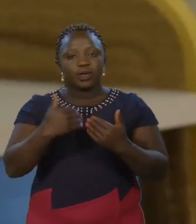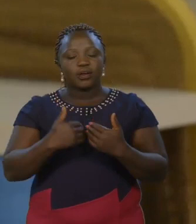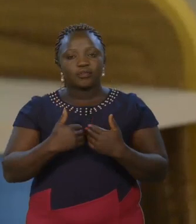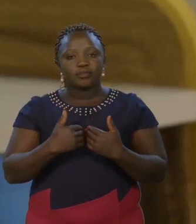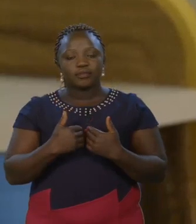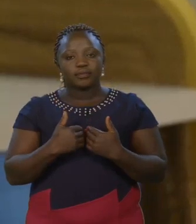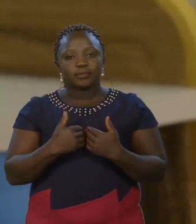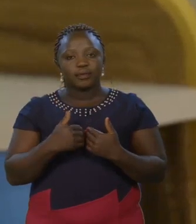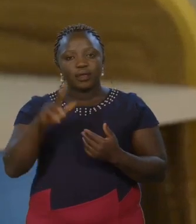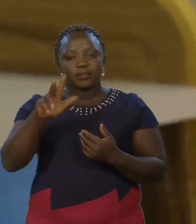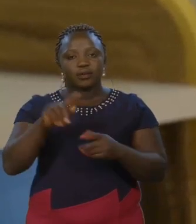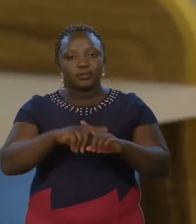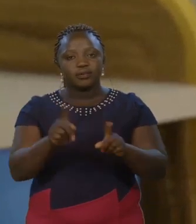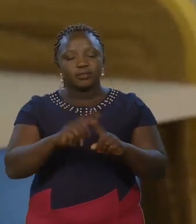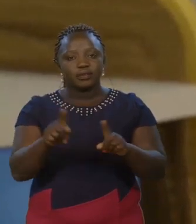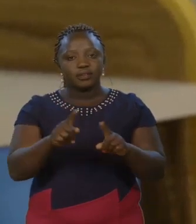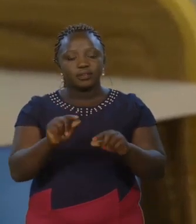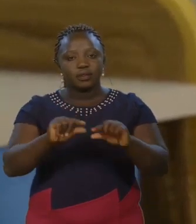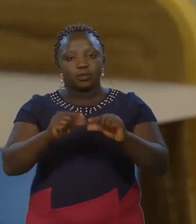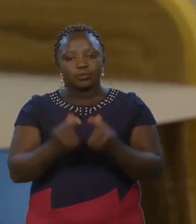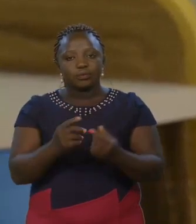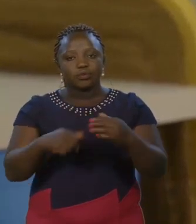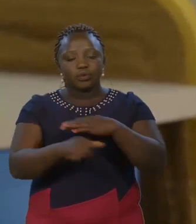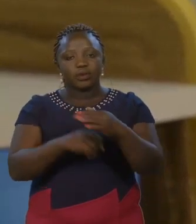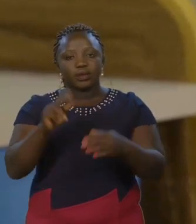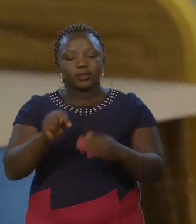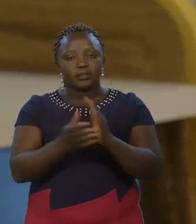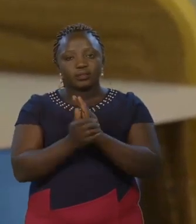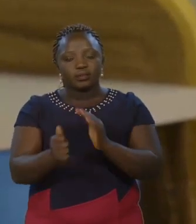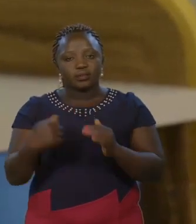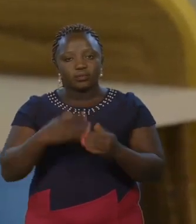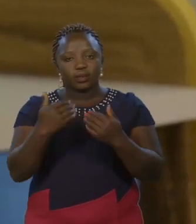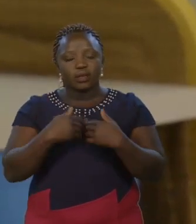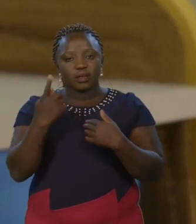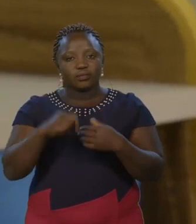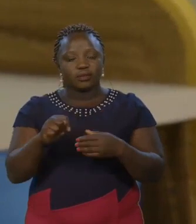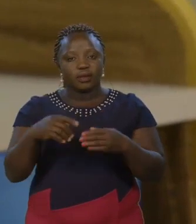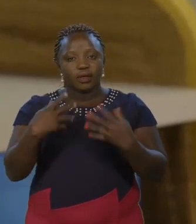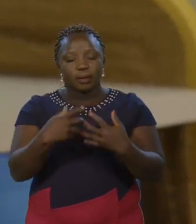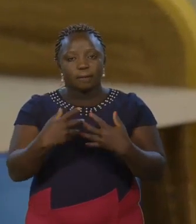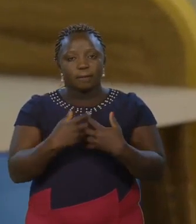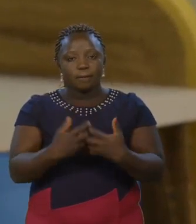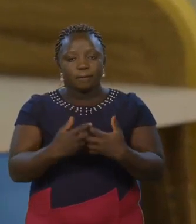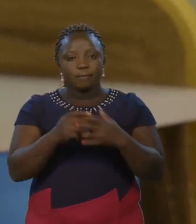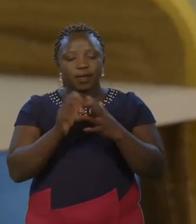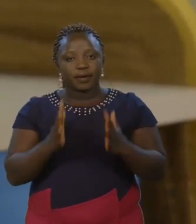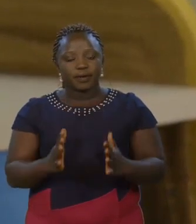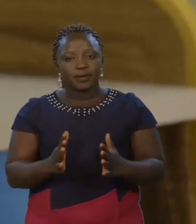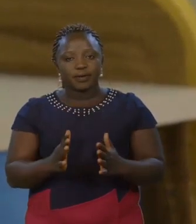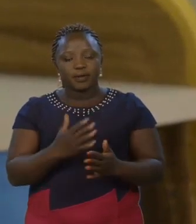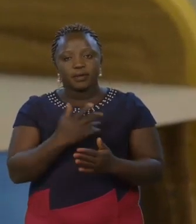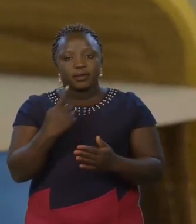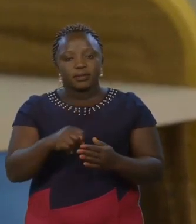We have 3 different threads under N-Skills. We have the auto mechanic, we have